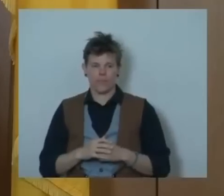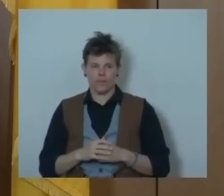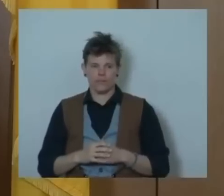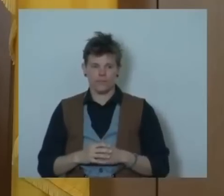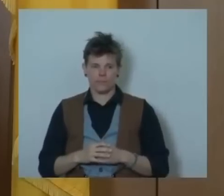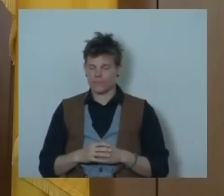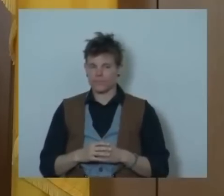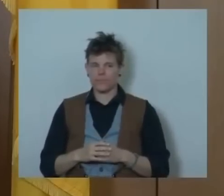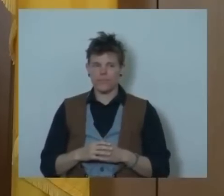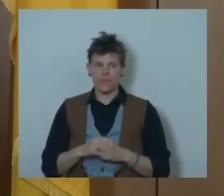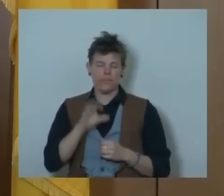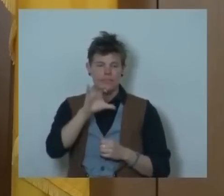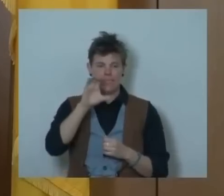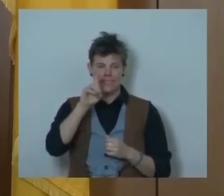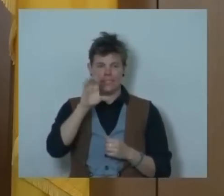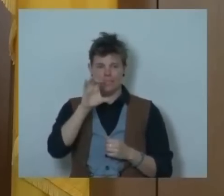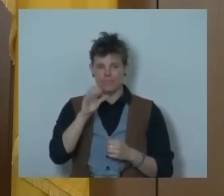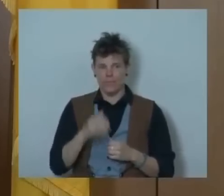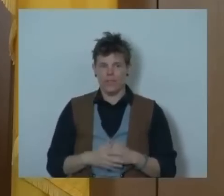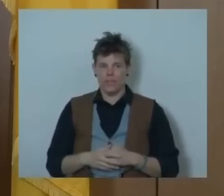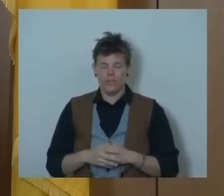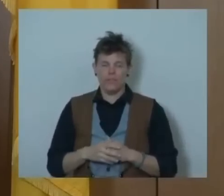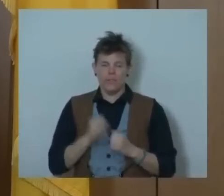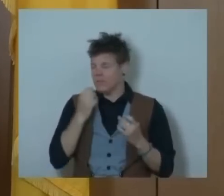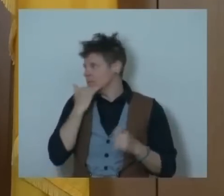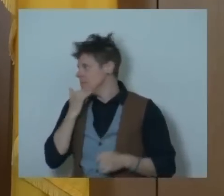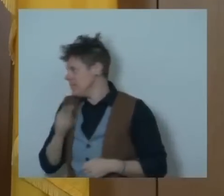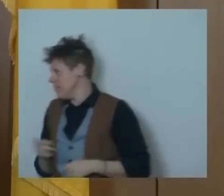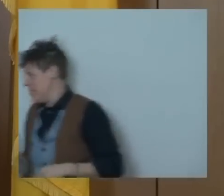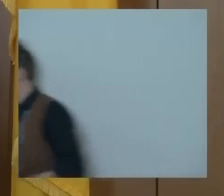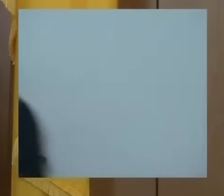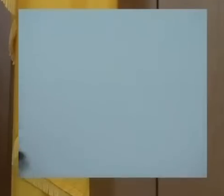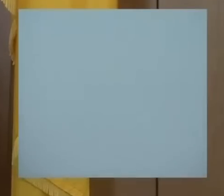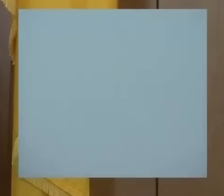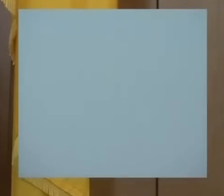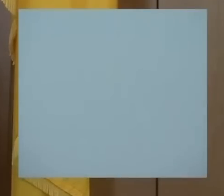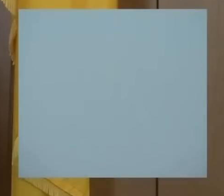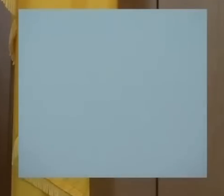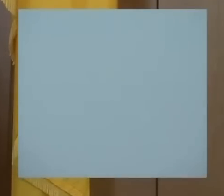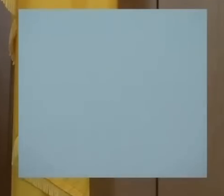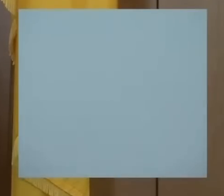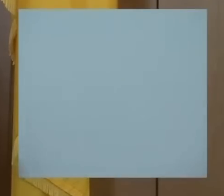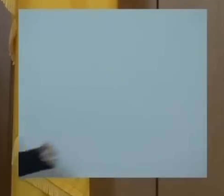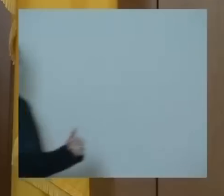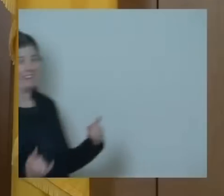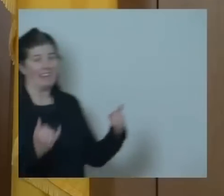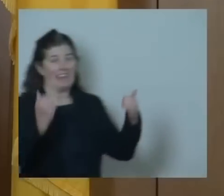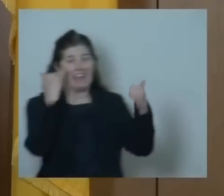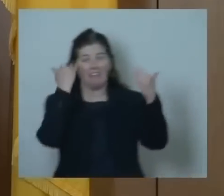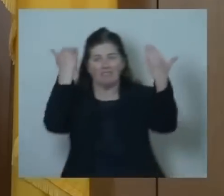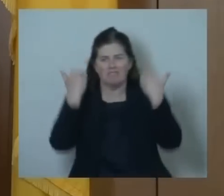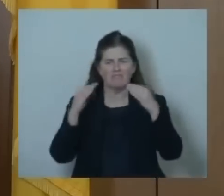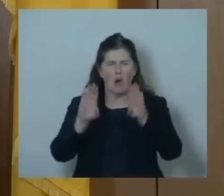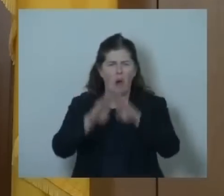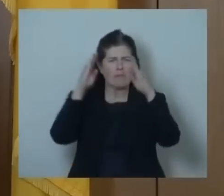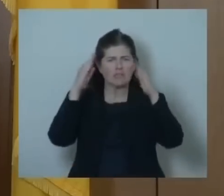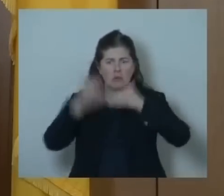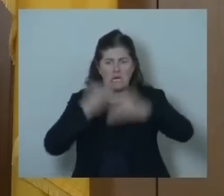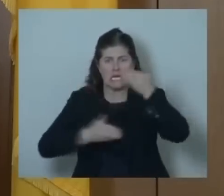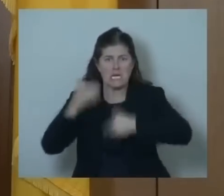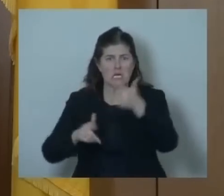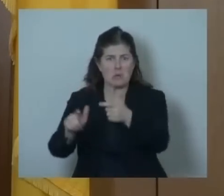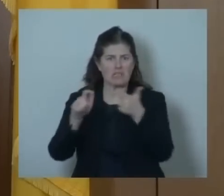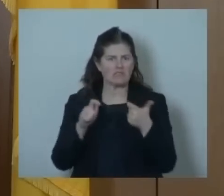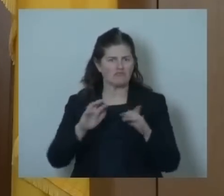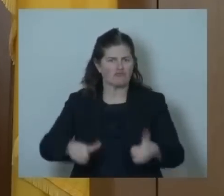had mistakes, but when they open it really quickly, they also create another challenge. So here's one. So now they're